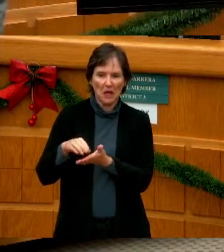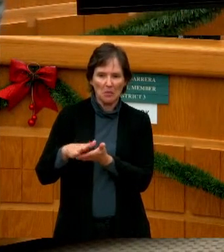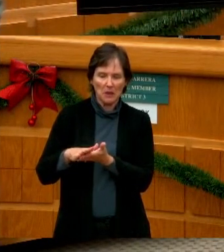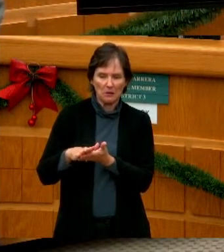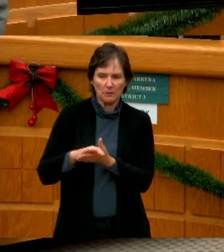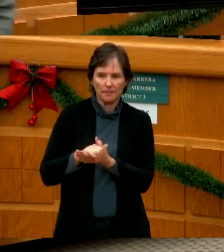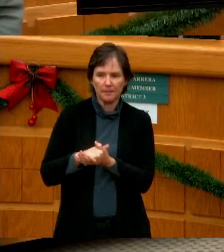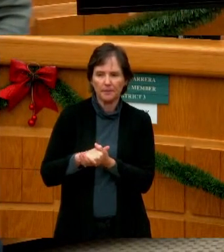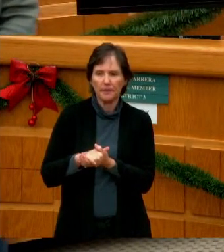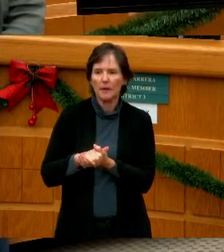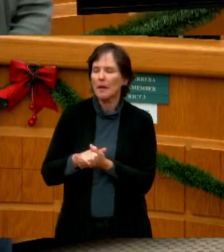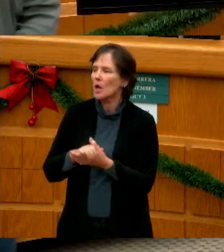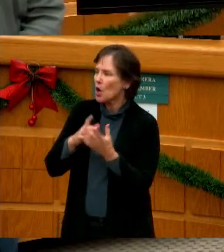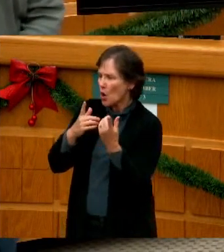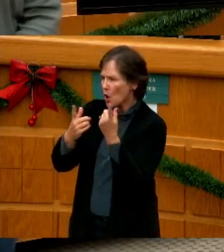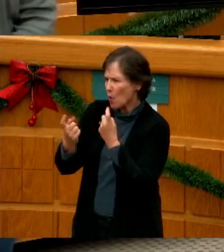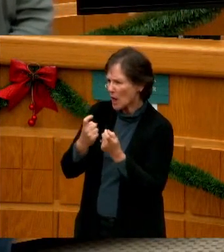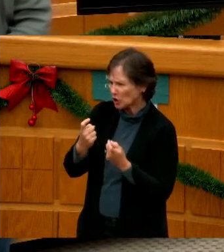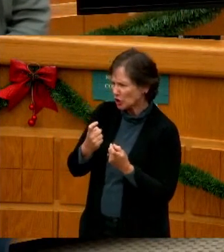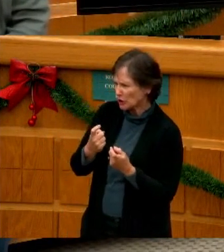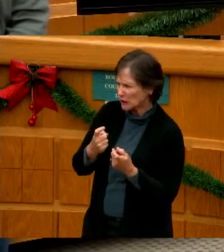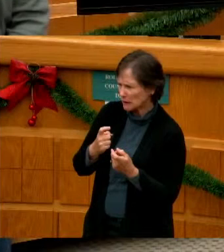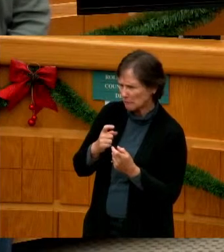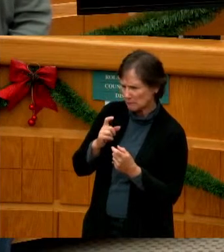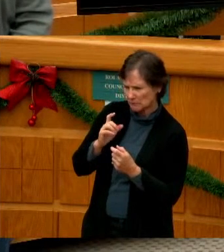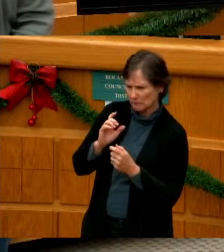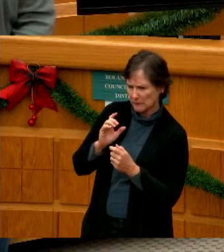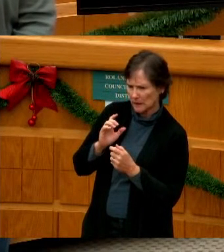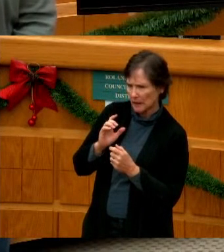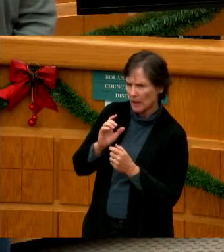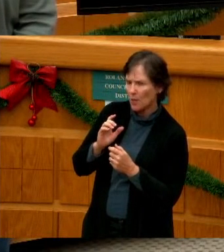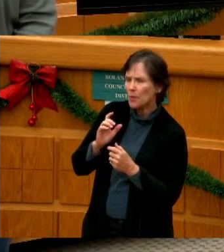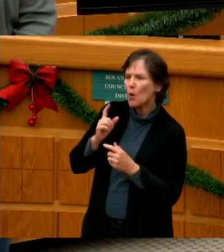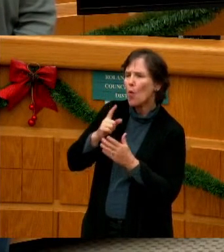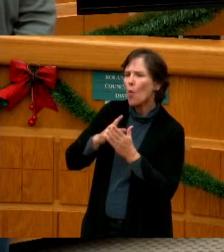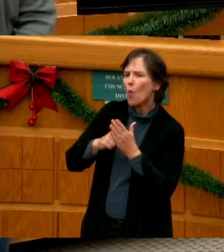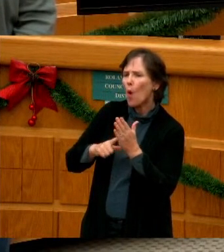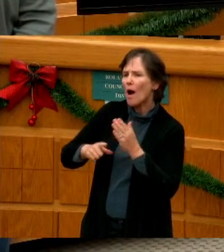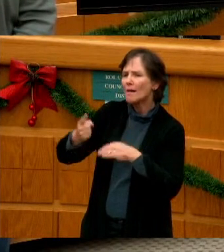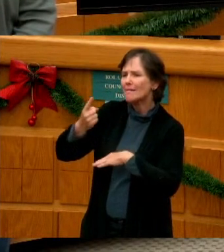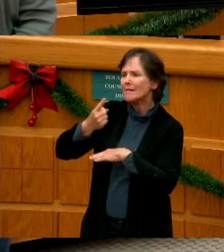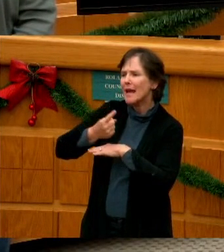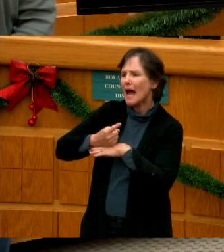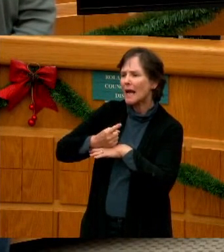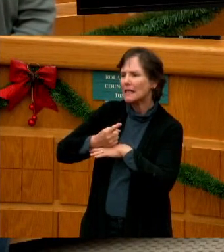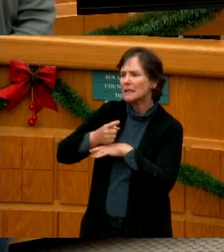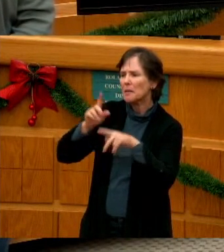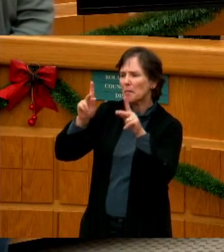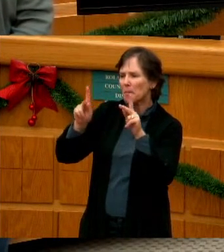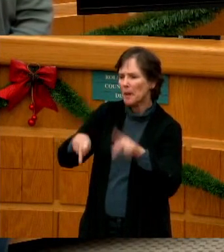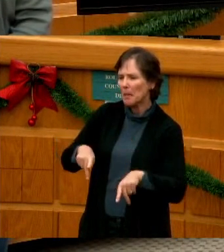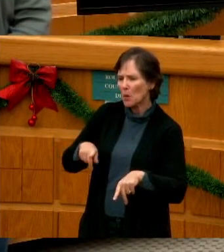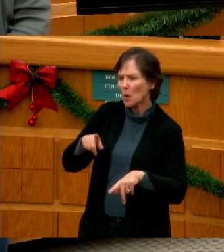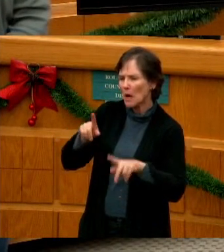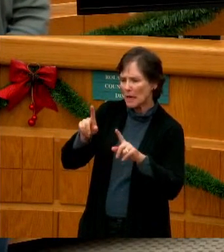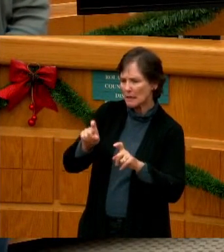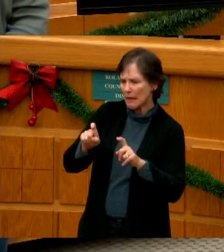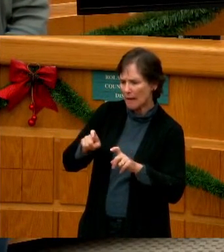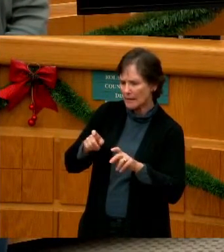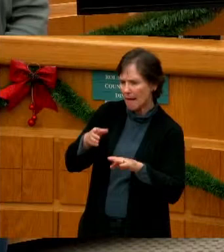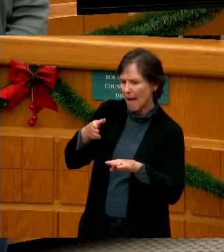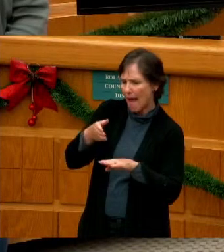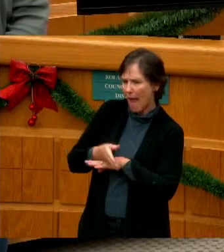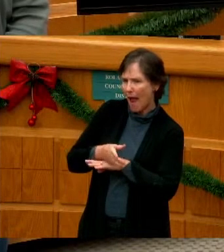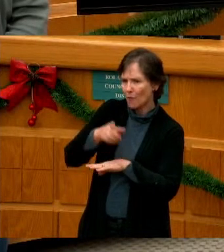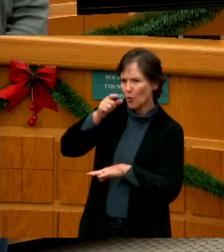And so there's a question about, kind of worded funny here, but what dates